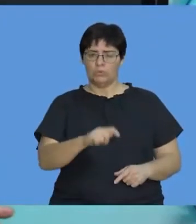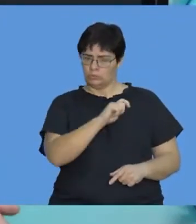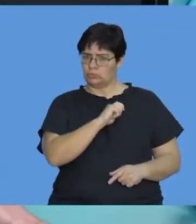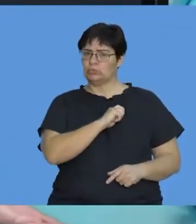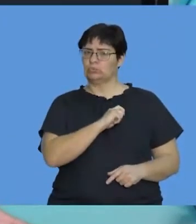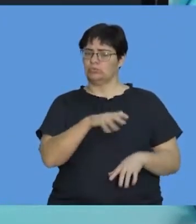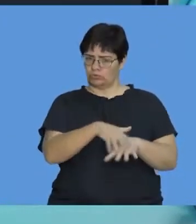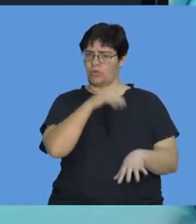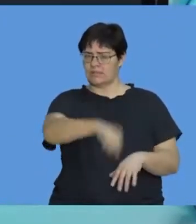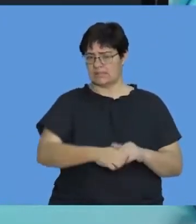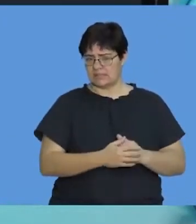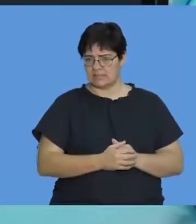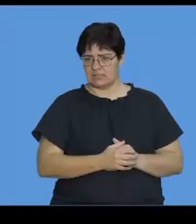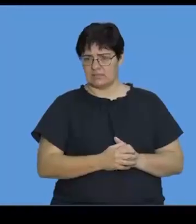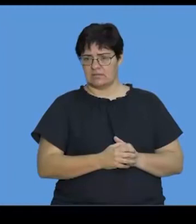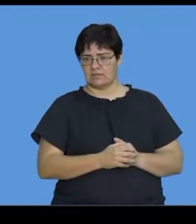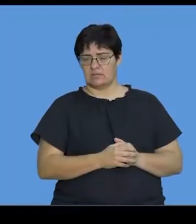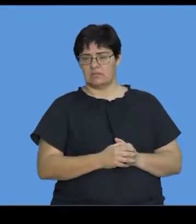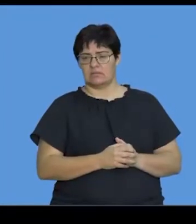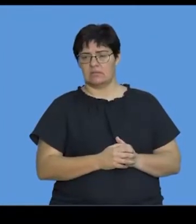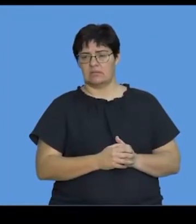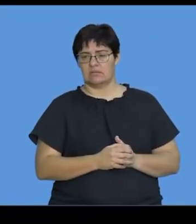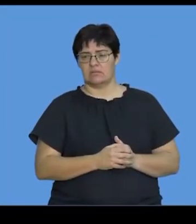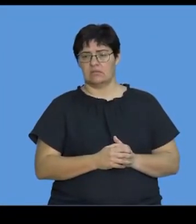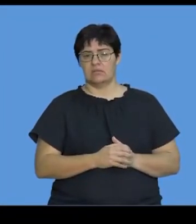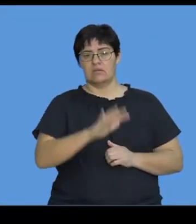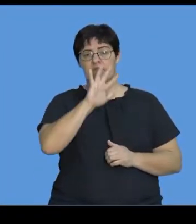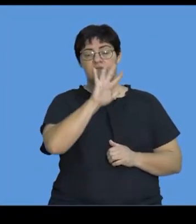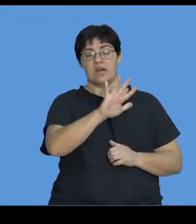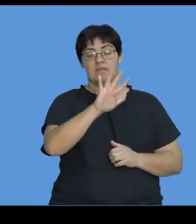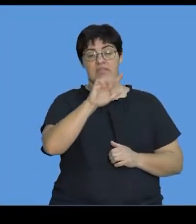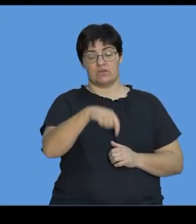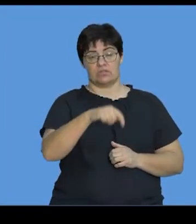slow down. So this is